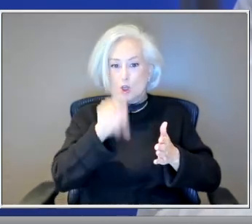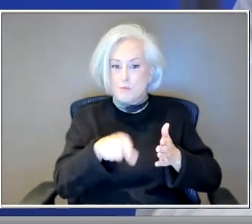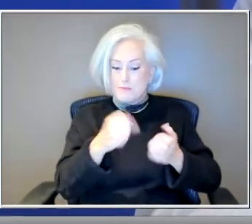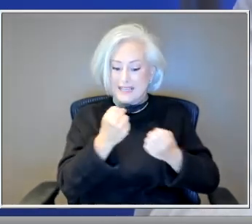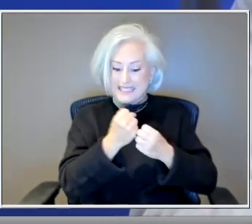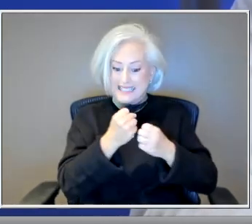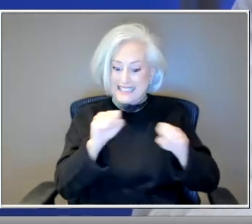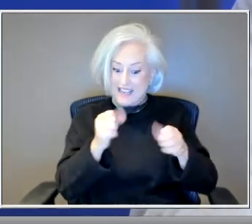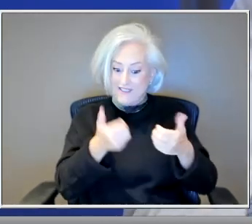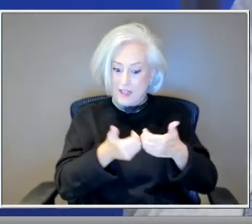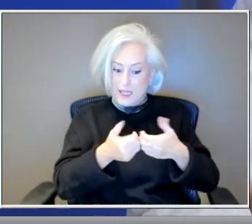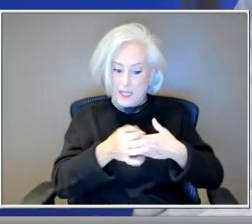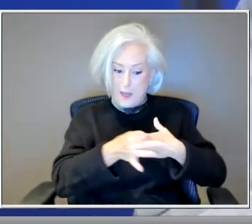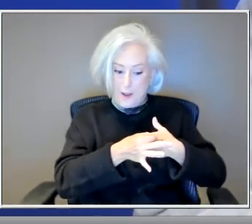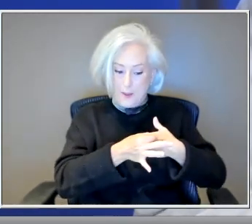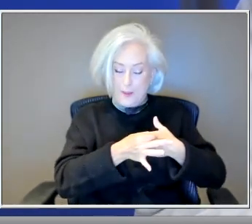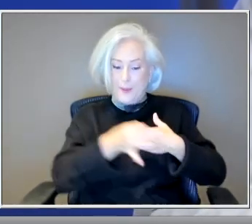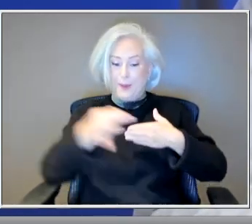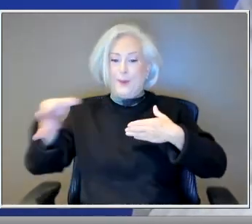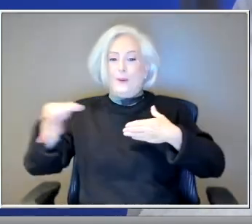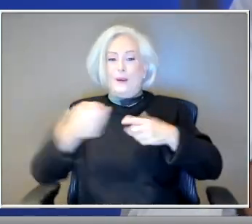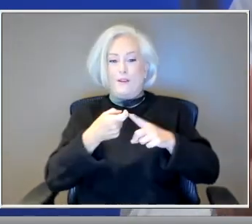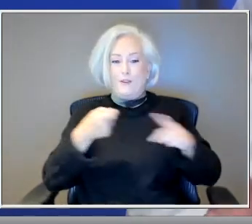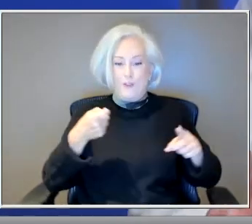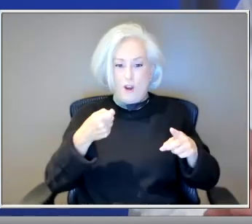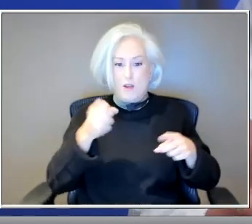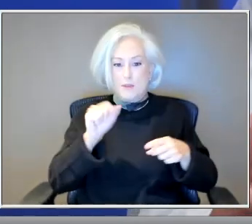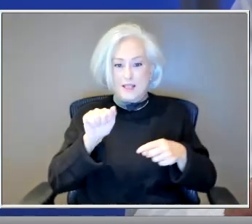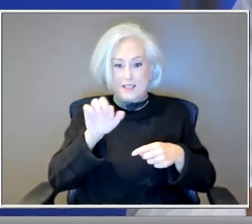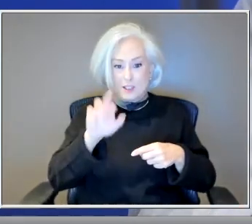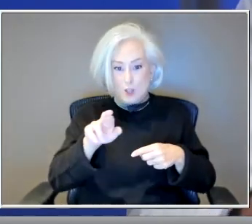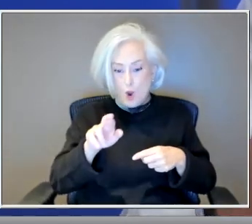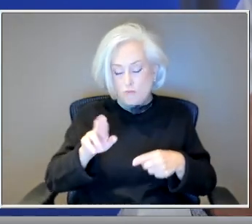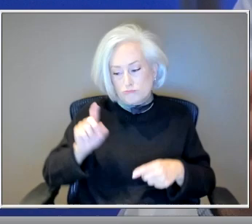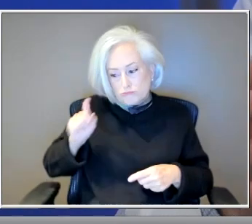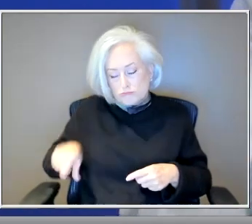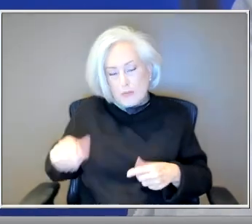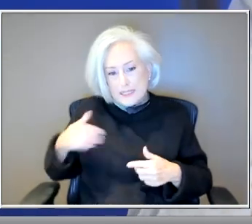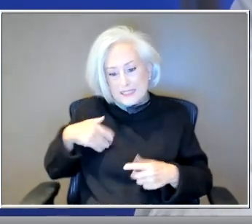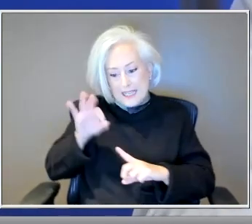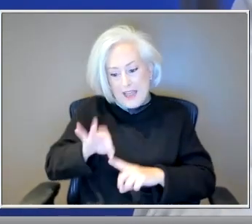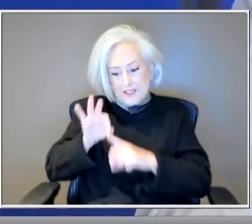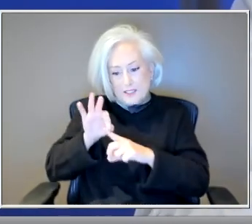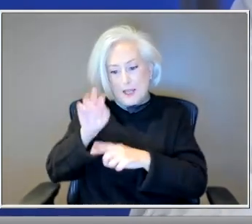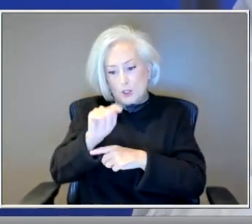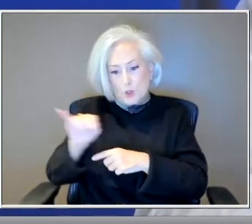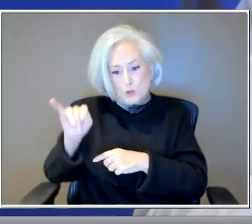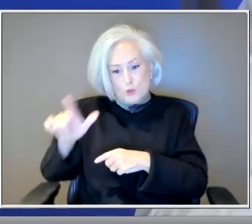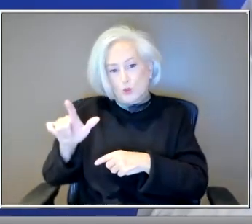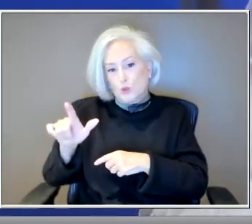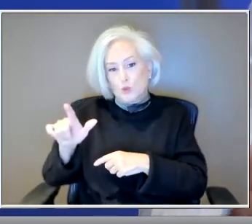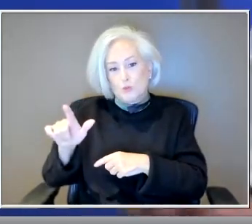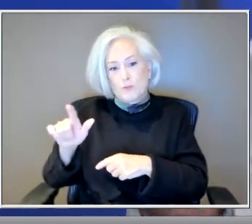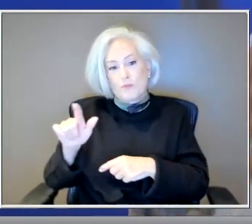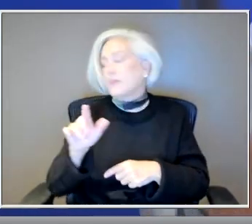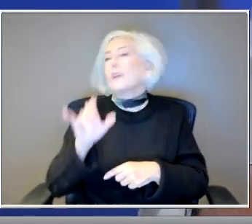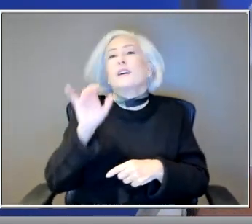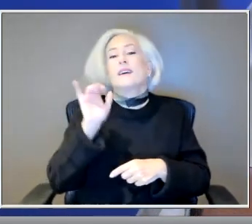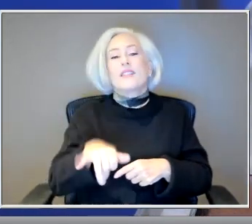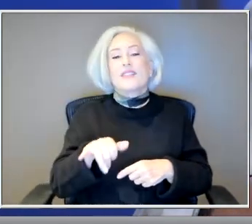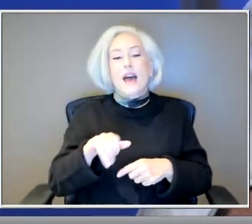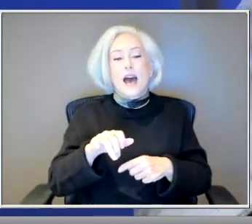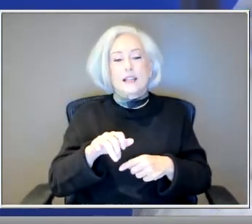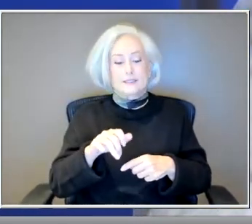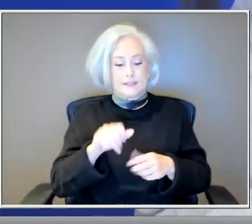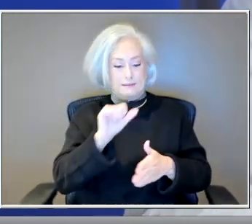you use specialized tools in order to do that. But in that procedure itself is complex. But when Anne